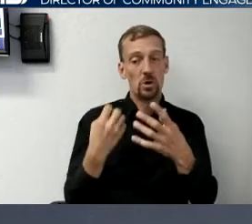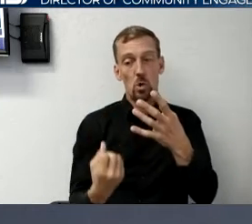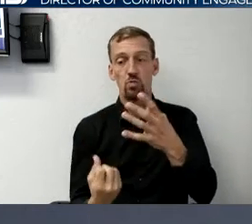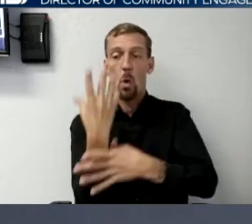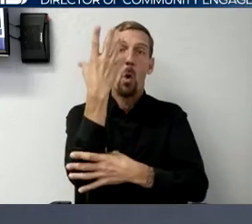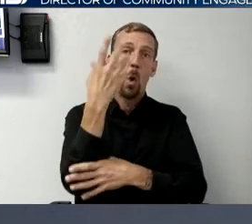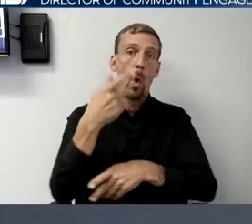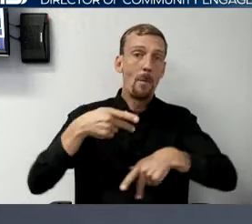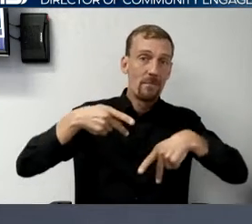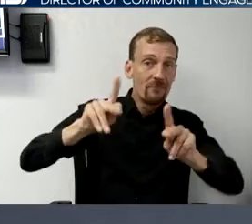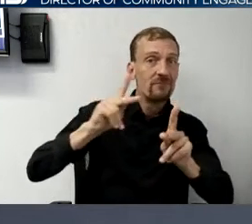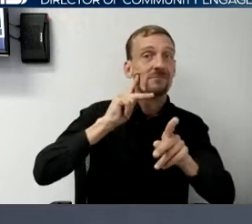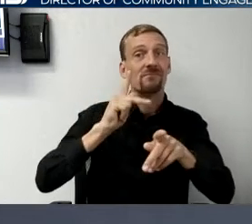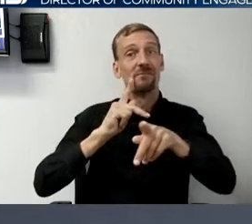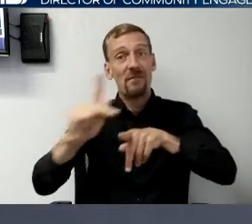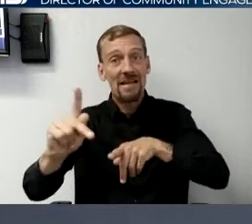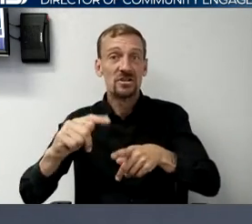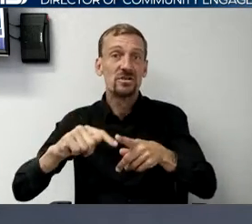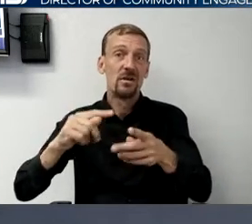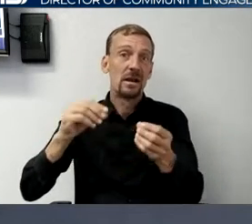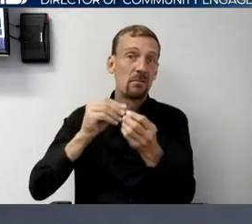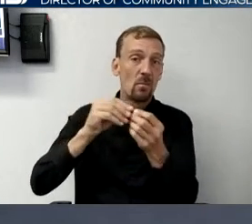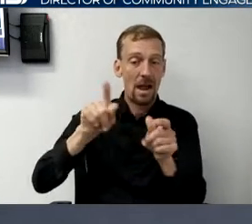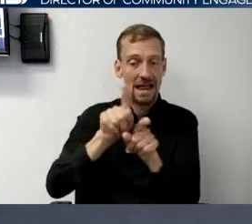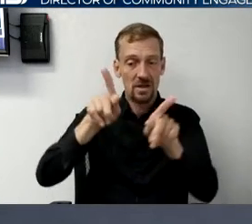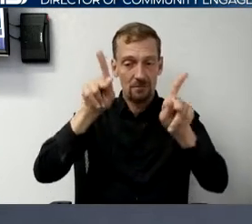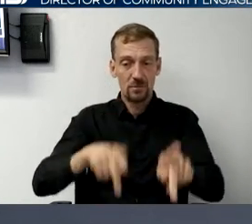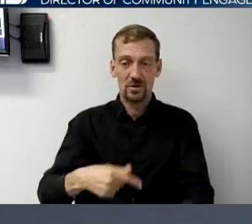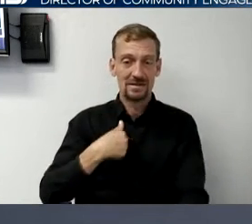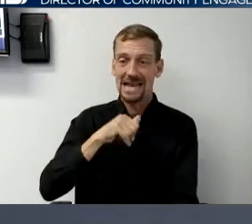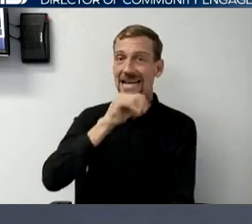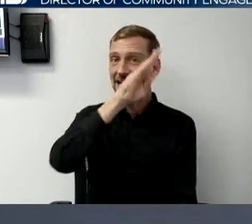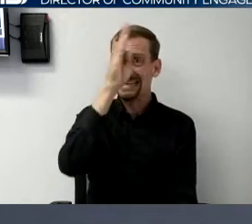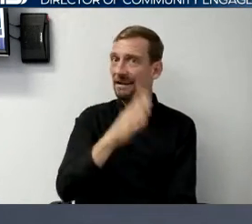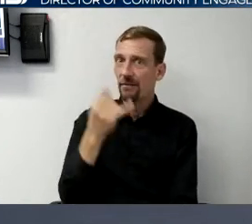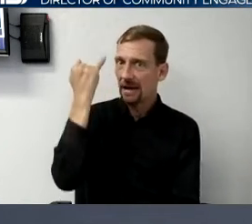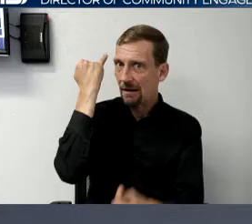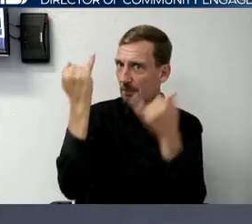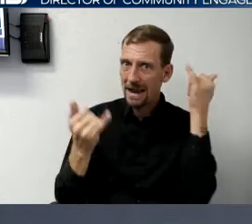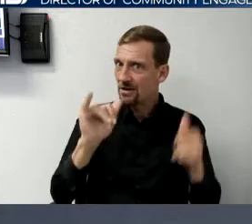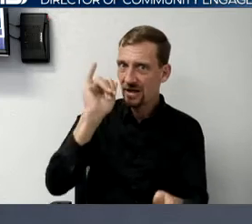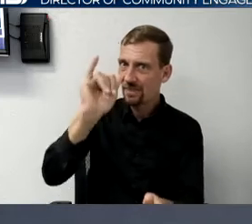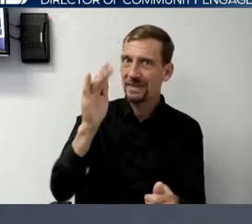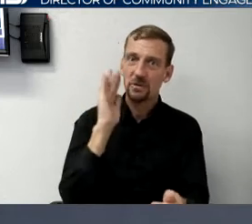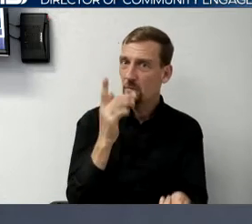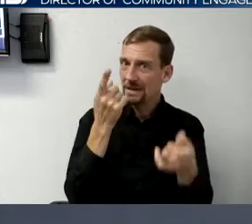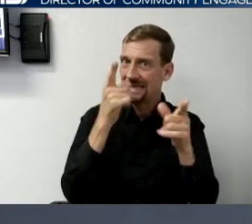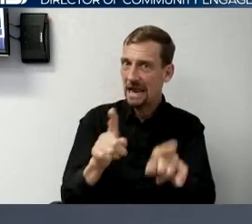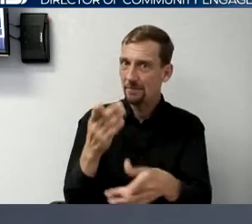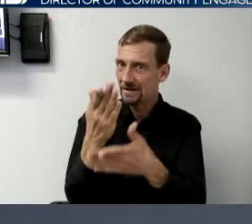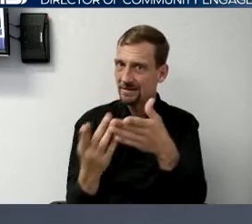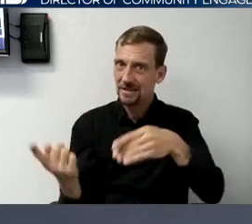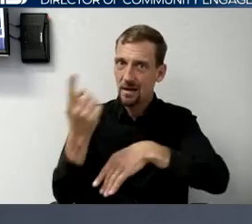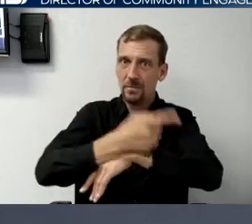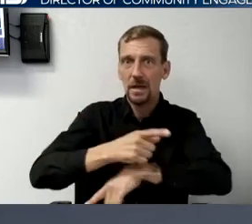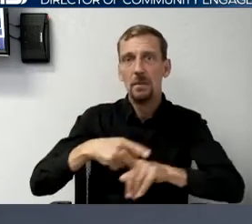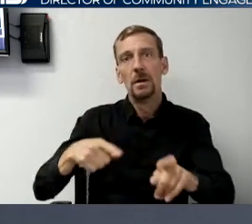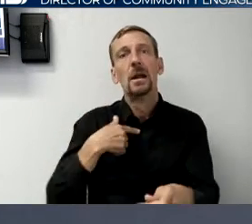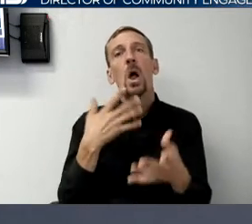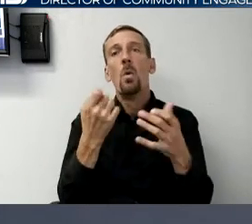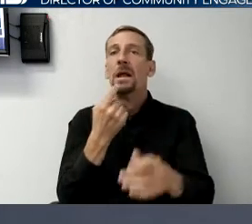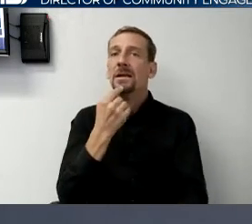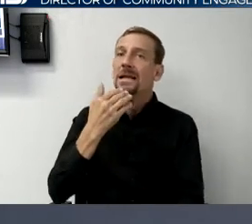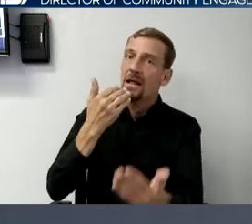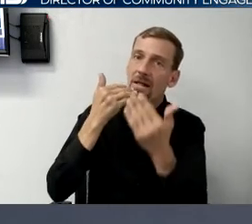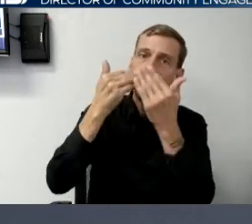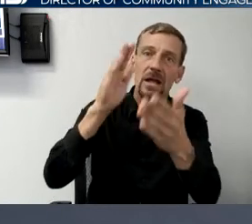personally through this. I can't ever imagine myself that I'd be doing this someday, but I really appreciate the